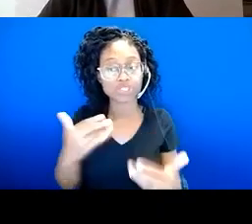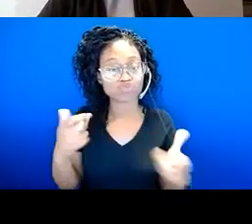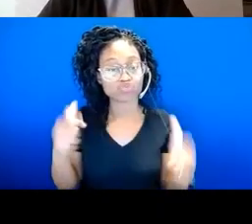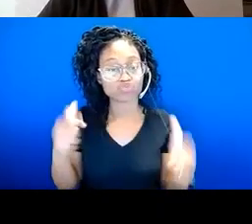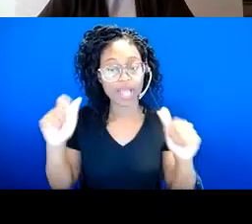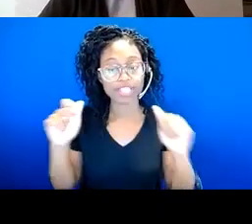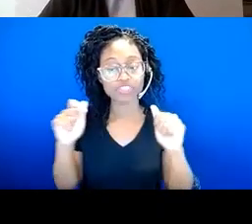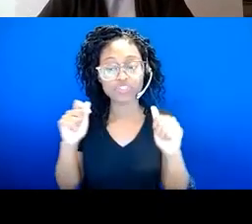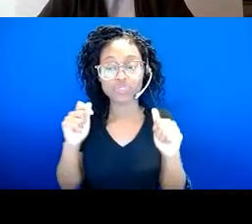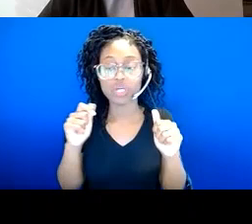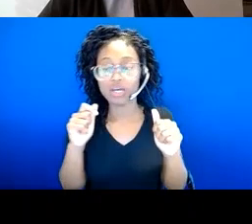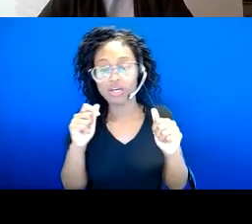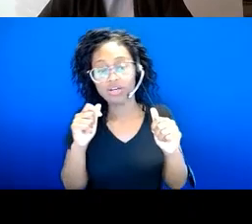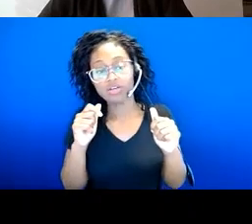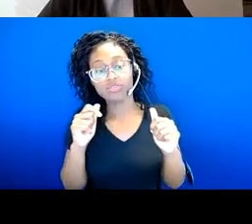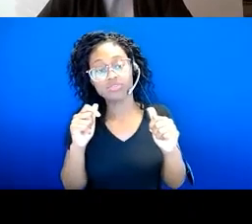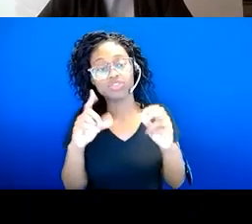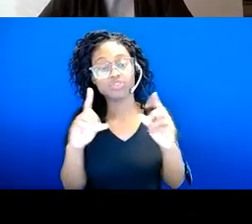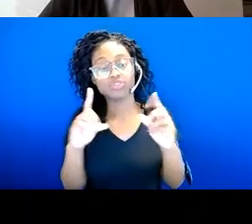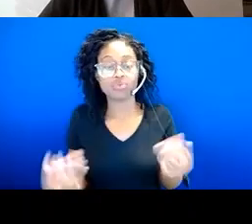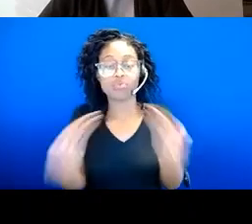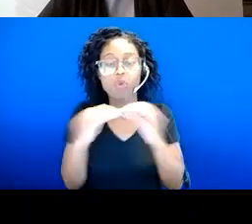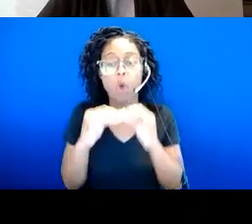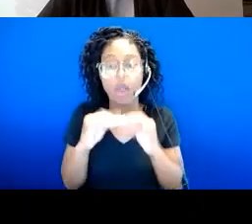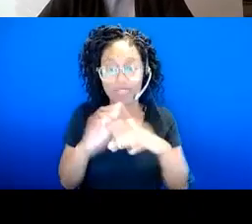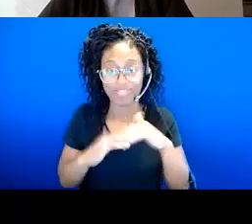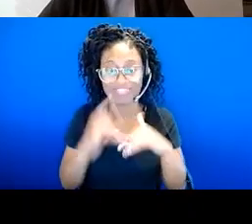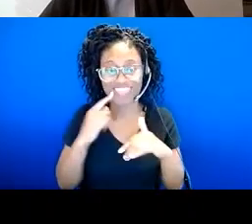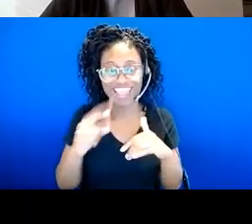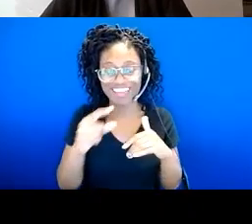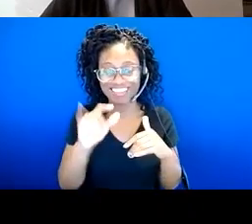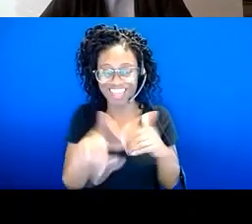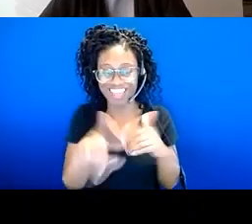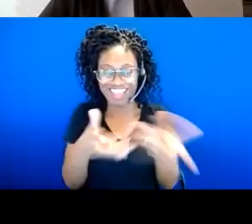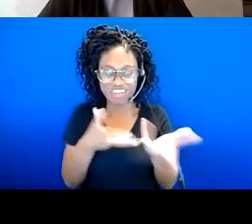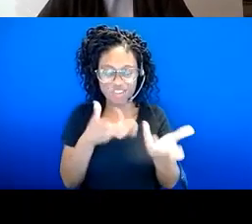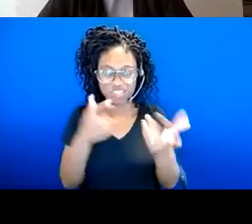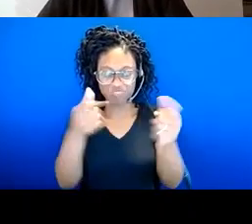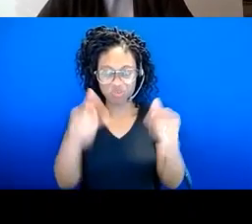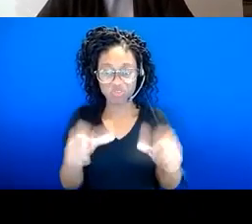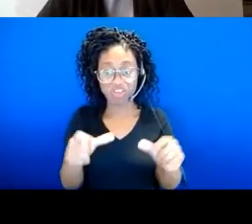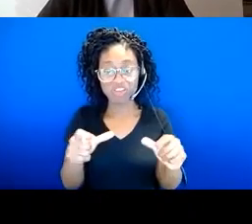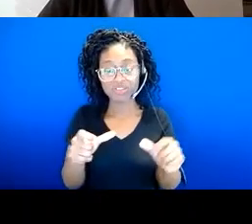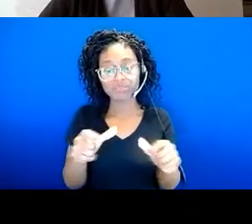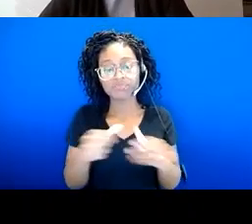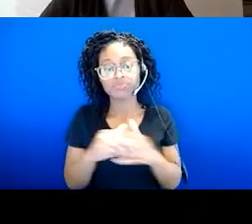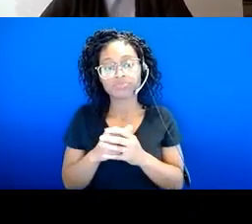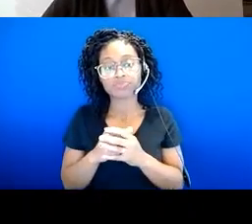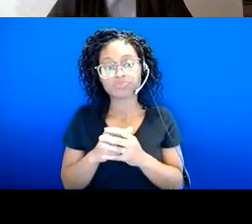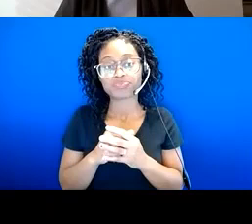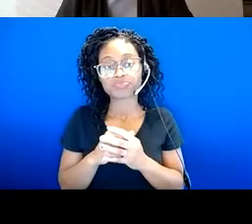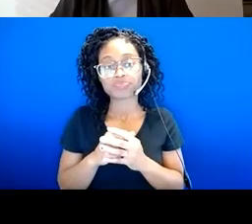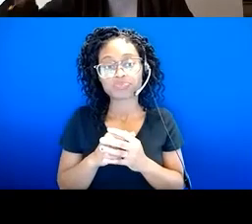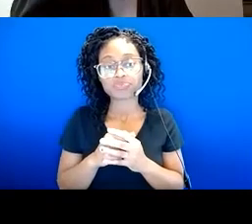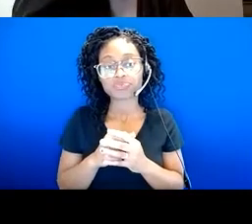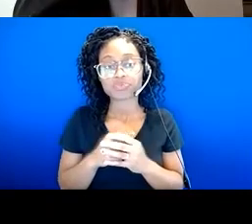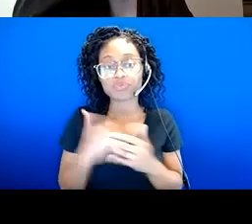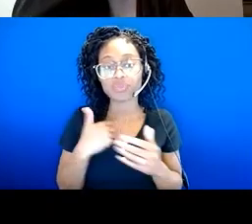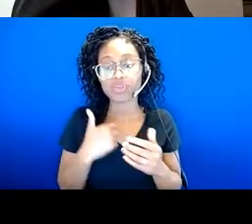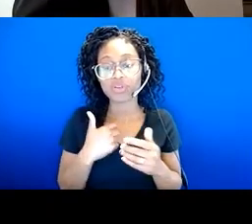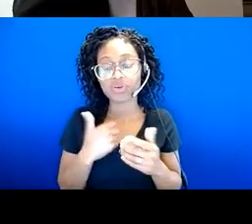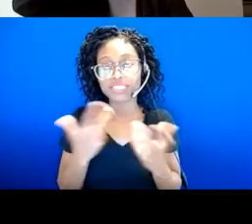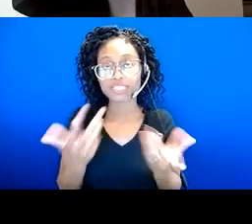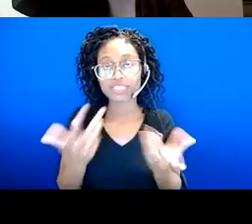than the interactive poster or presentation gallery is our name for it, is offering. So we